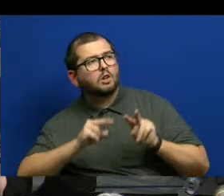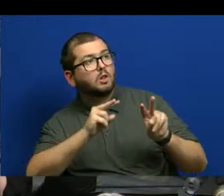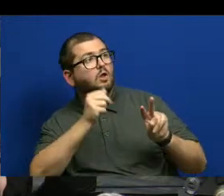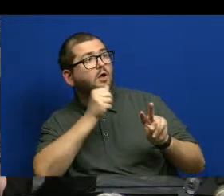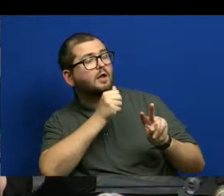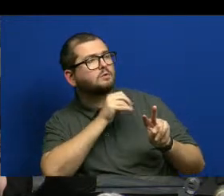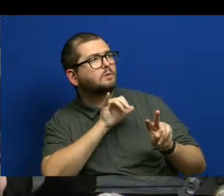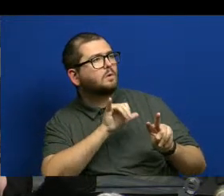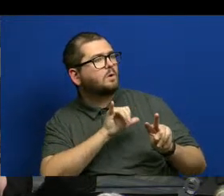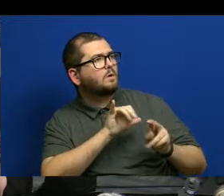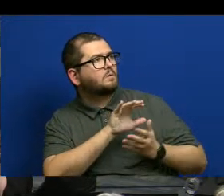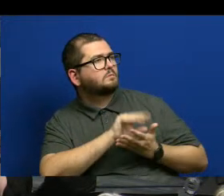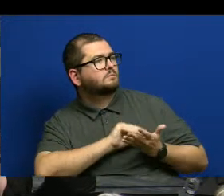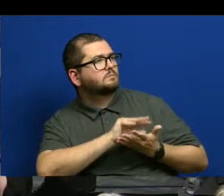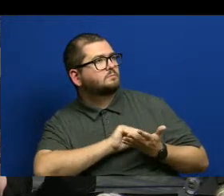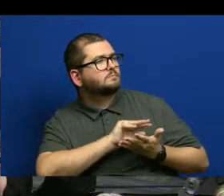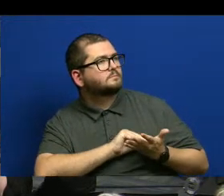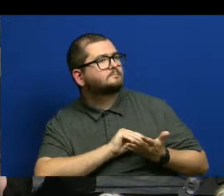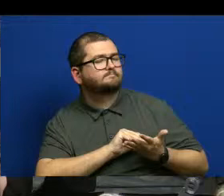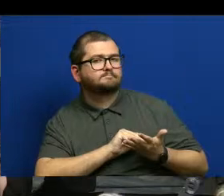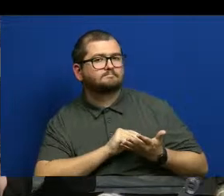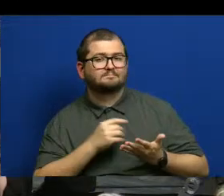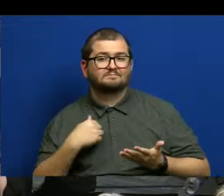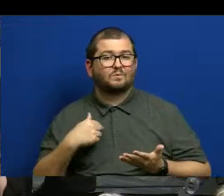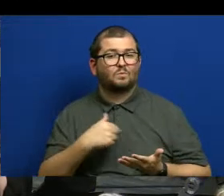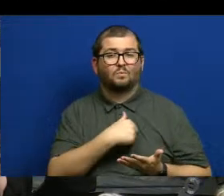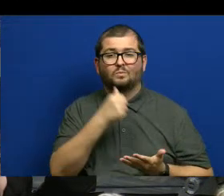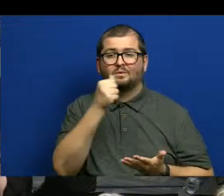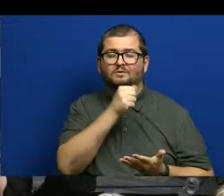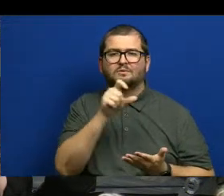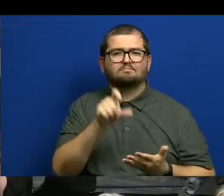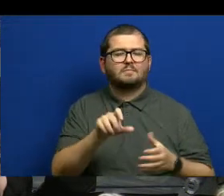do. And we must come together,